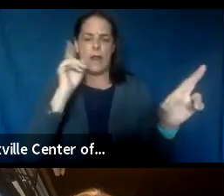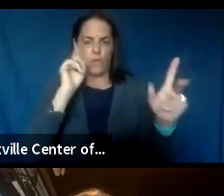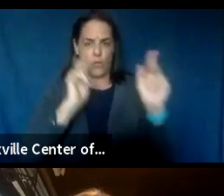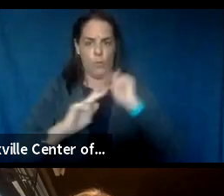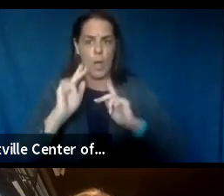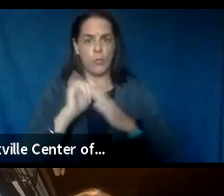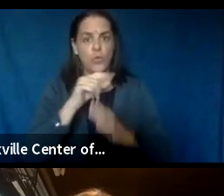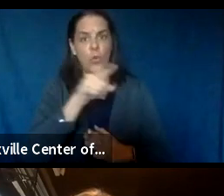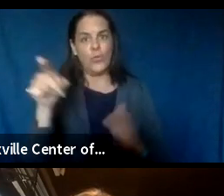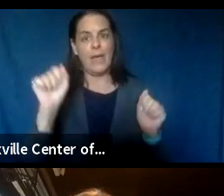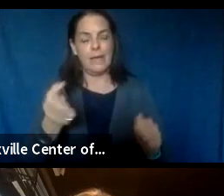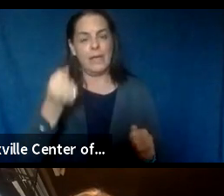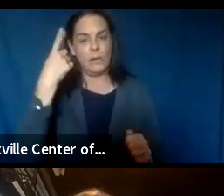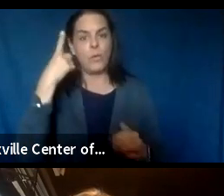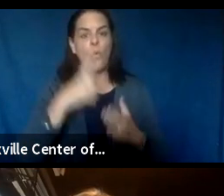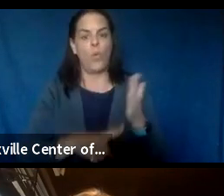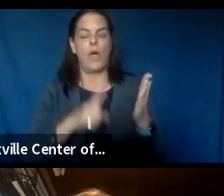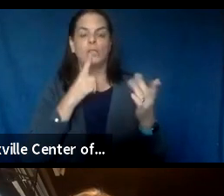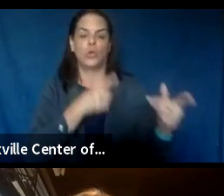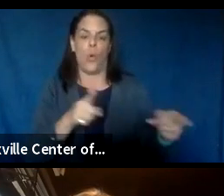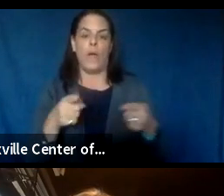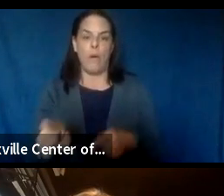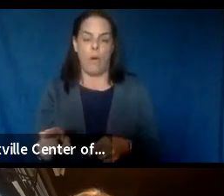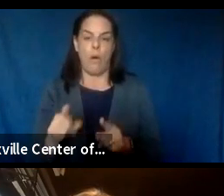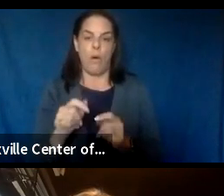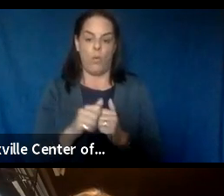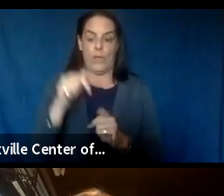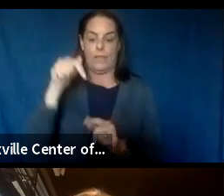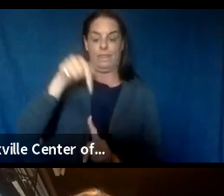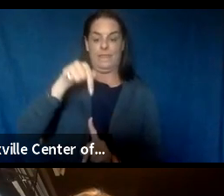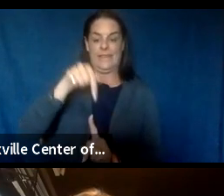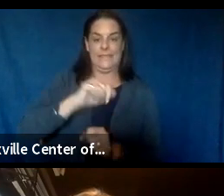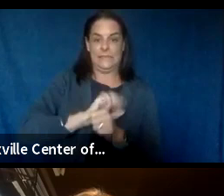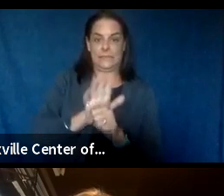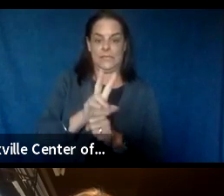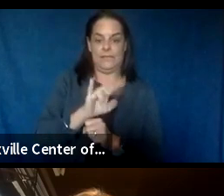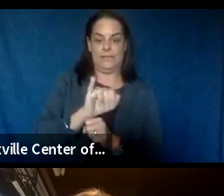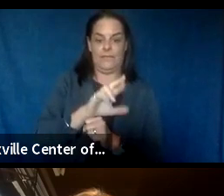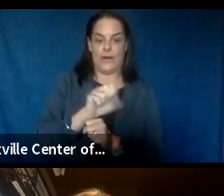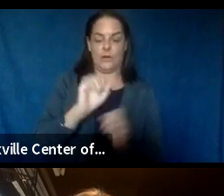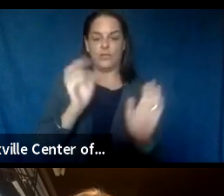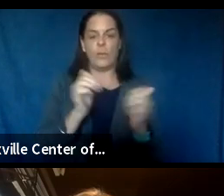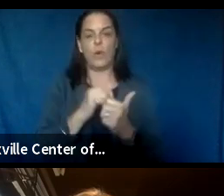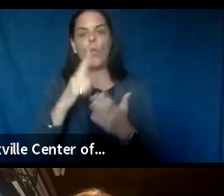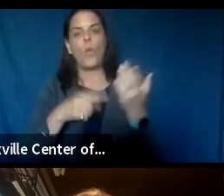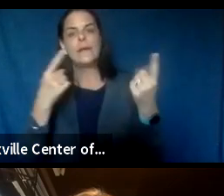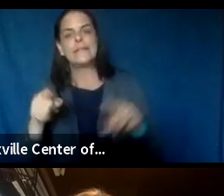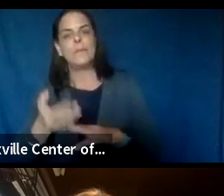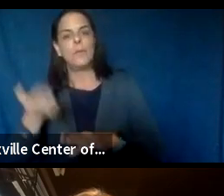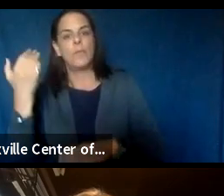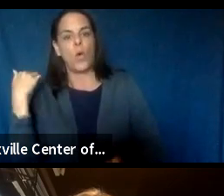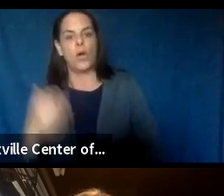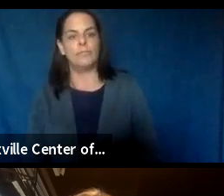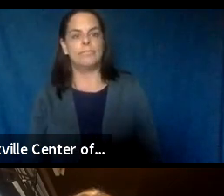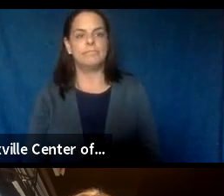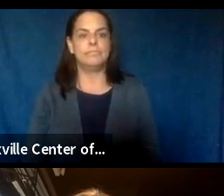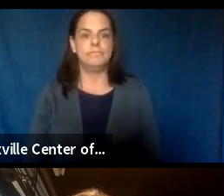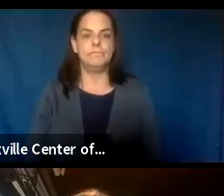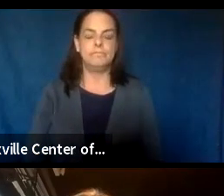so that they can understand what's going on with this virus in relation to what has happened in the past.